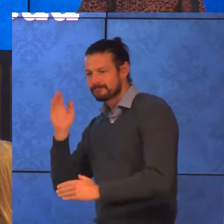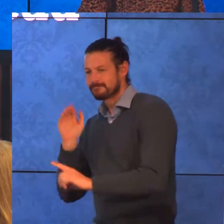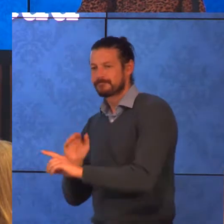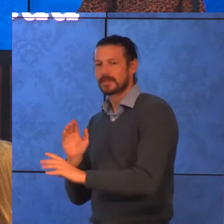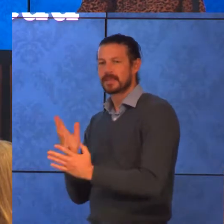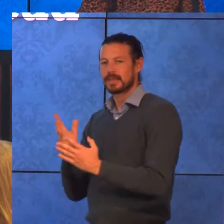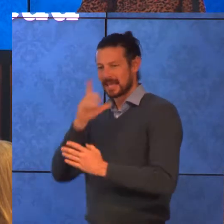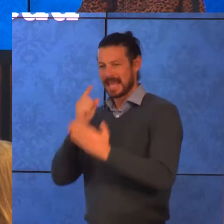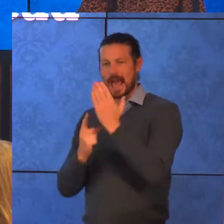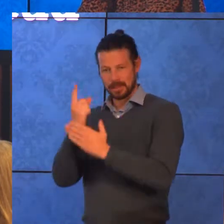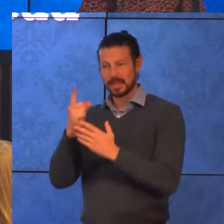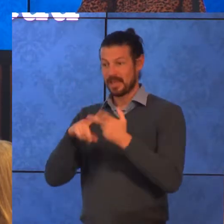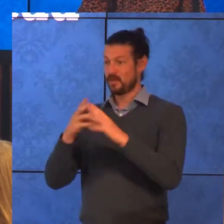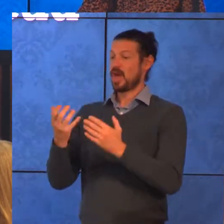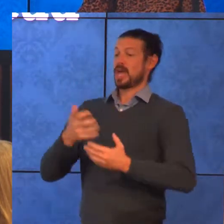something will change because of it.